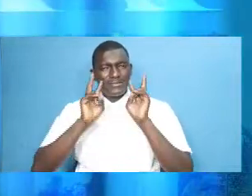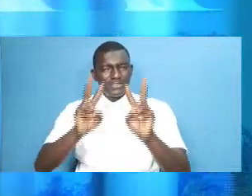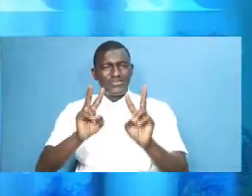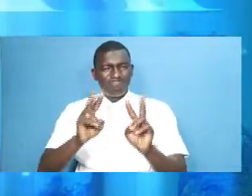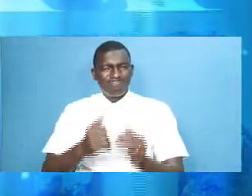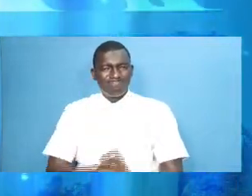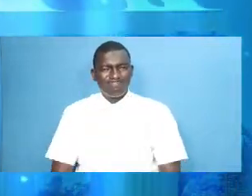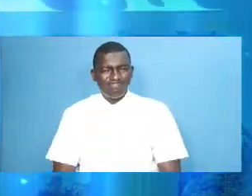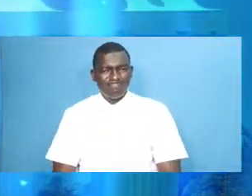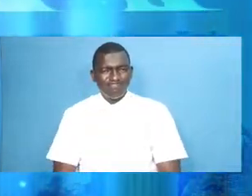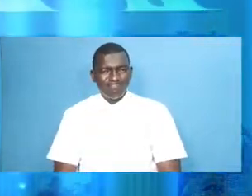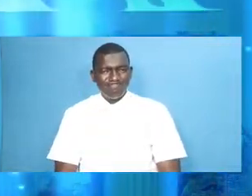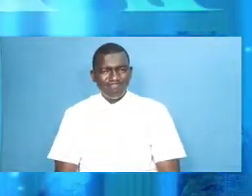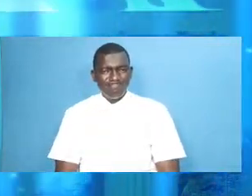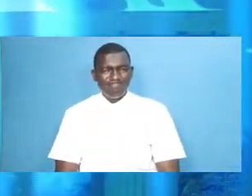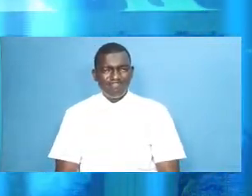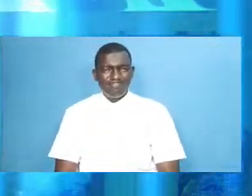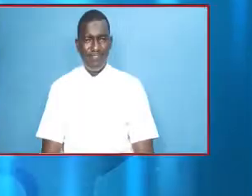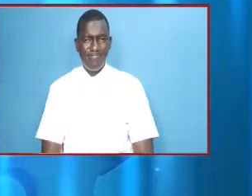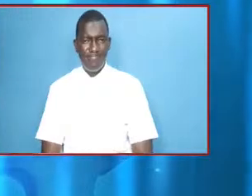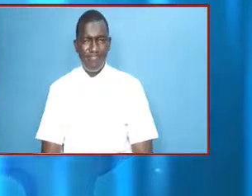us.